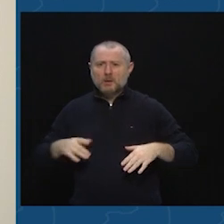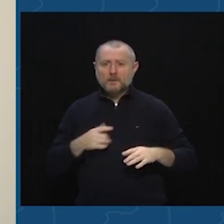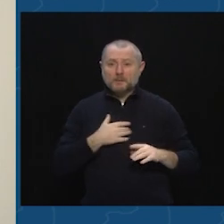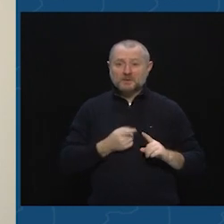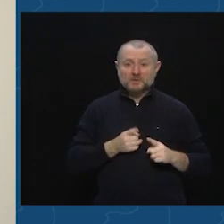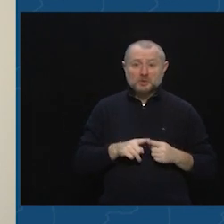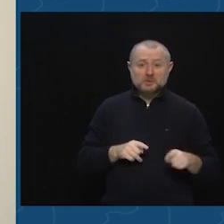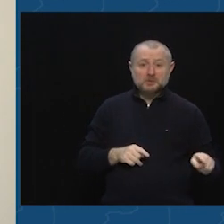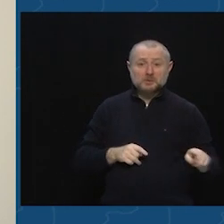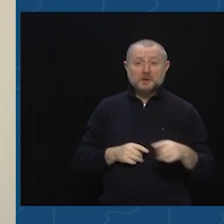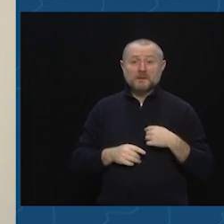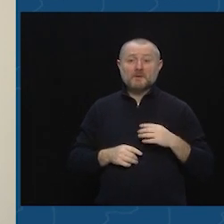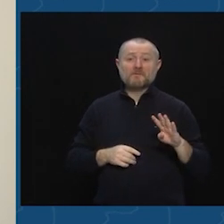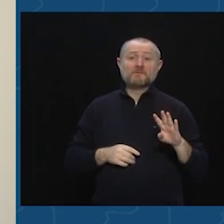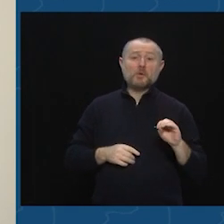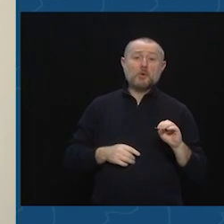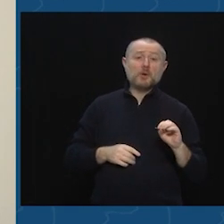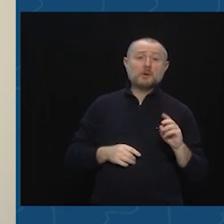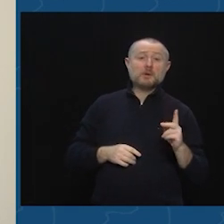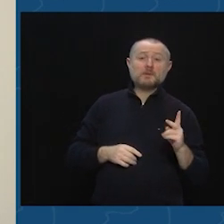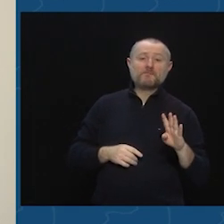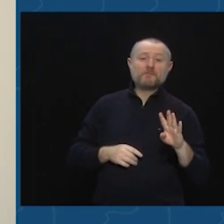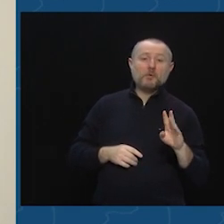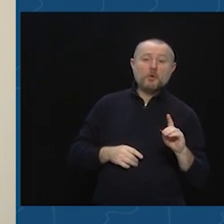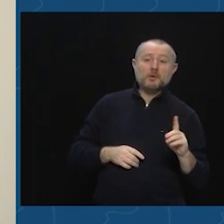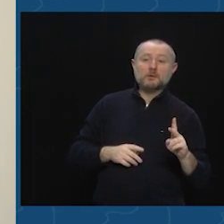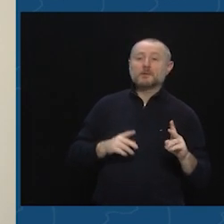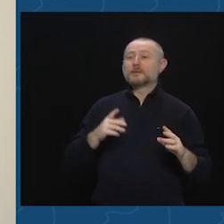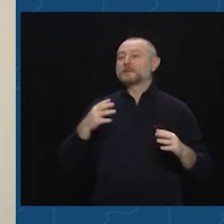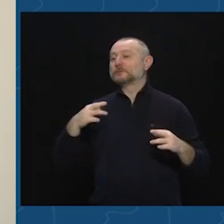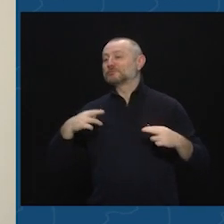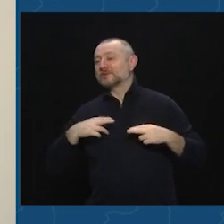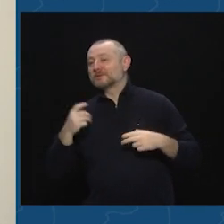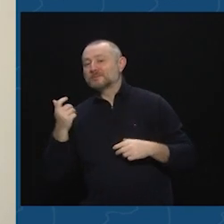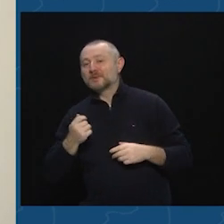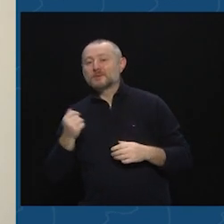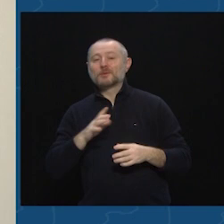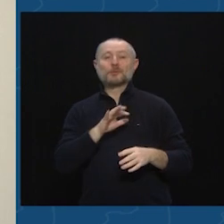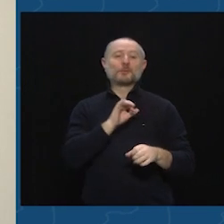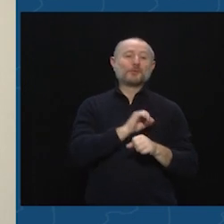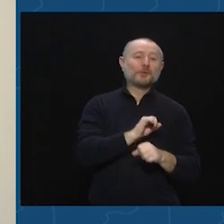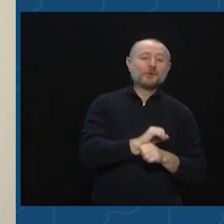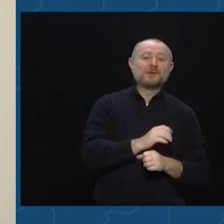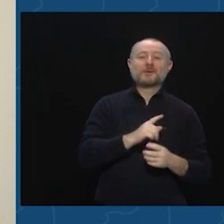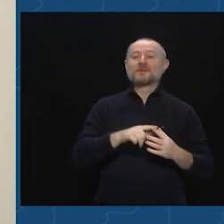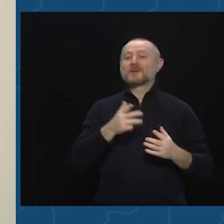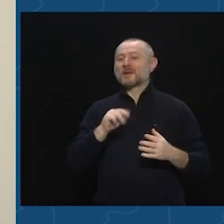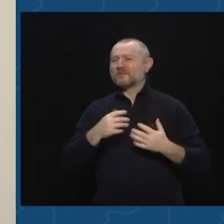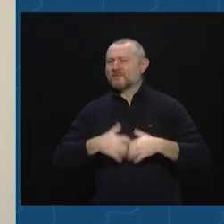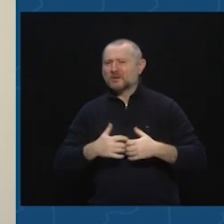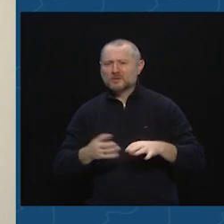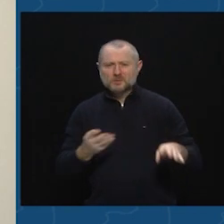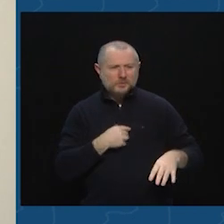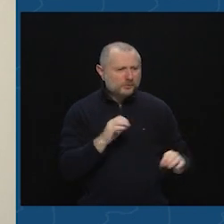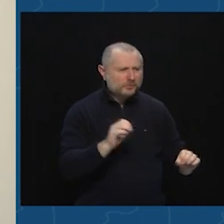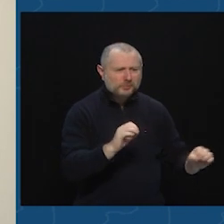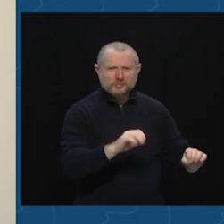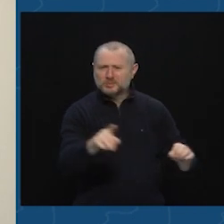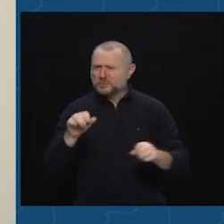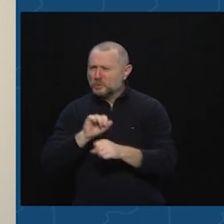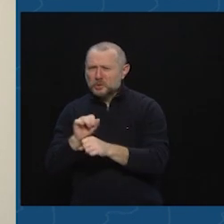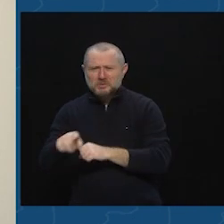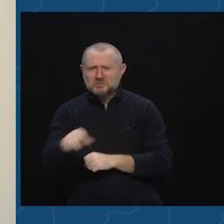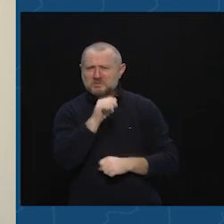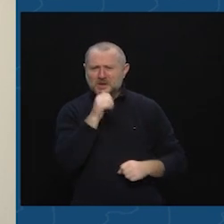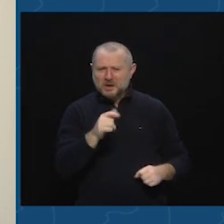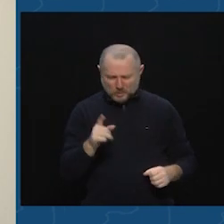these facilities. Who is bringing these guns into our communities? And so the question that we are here to